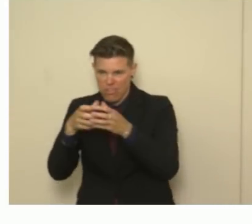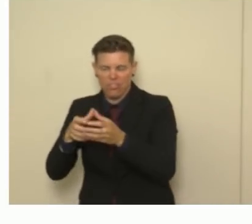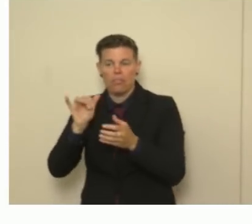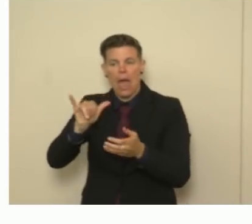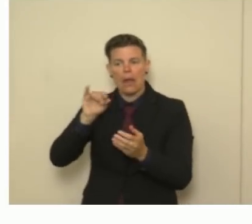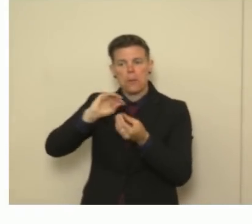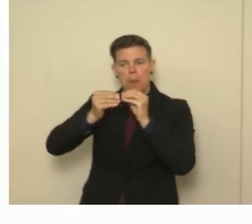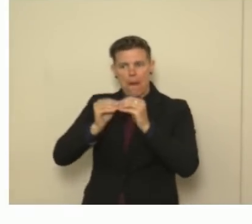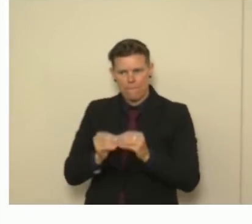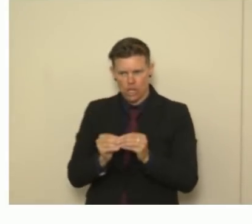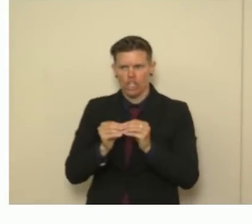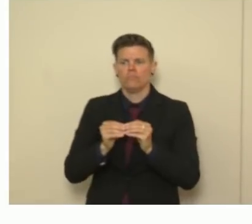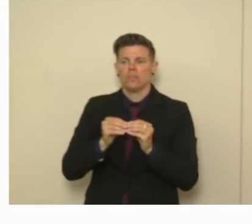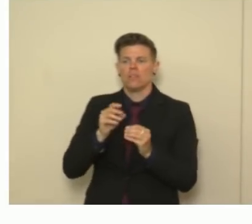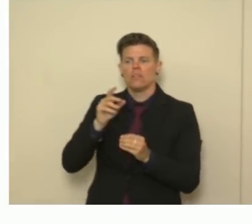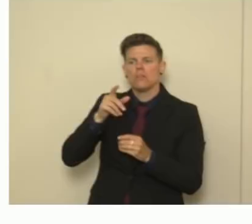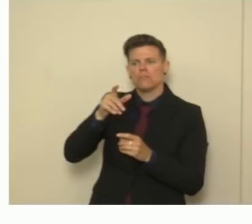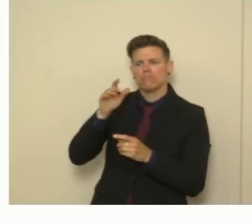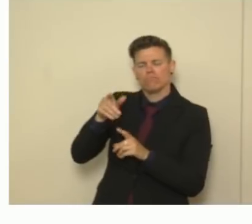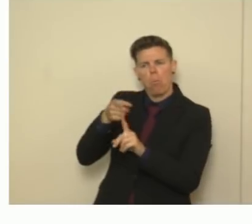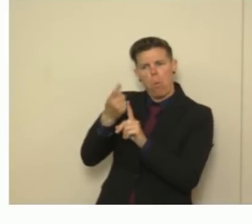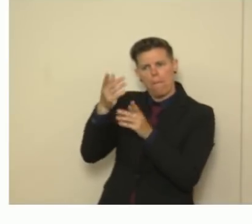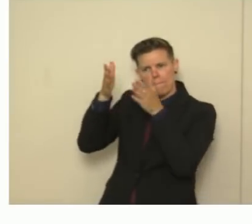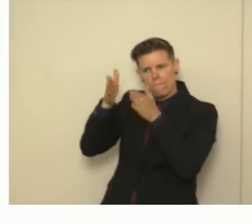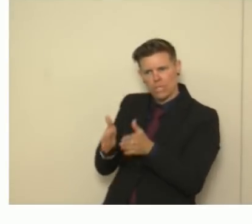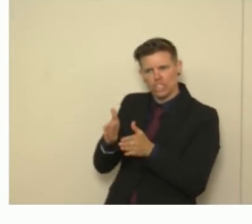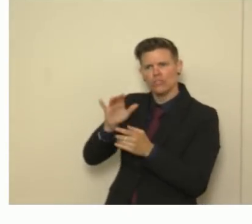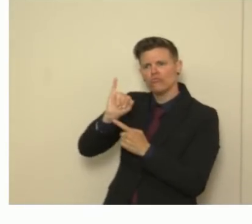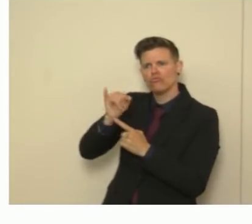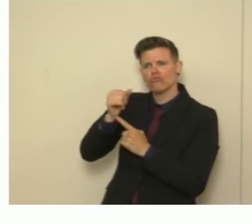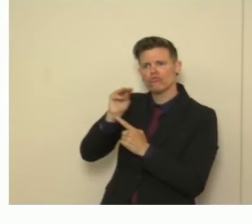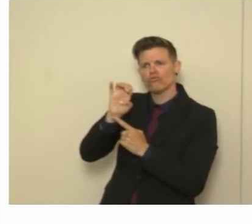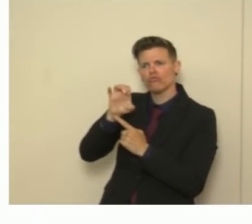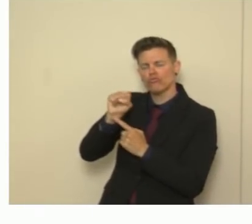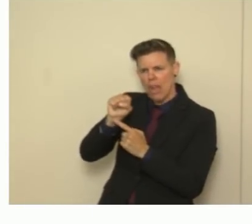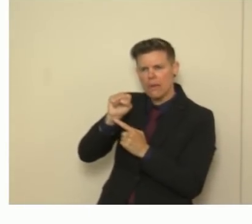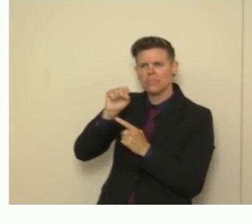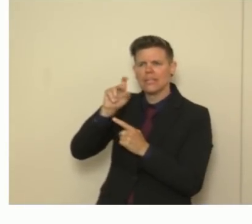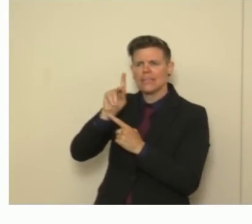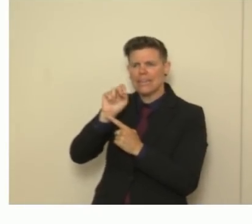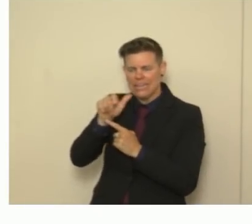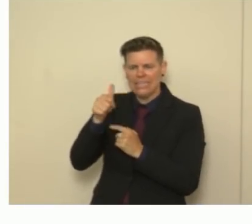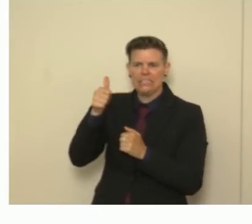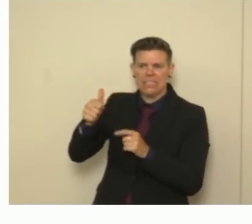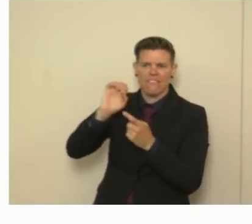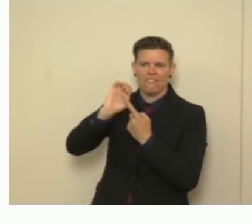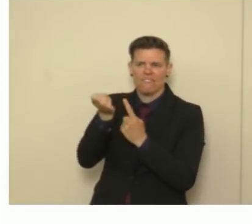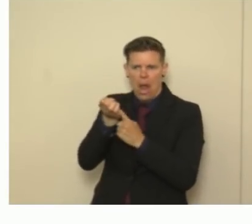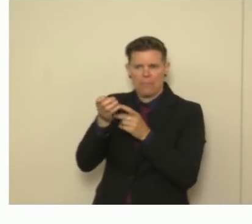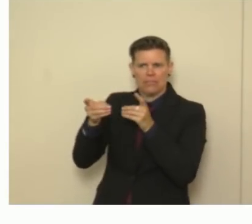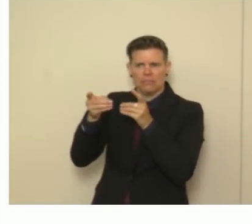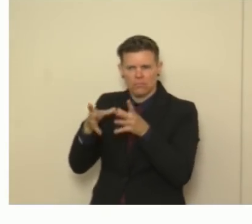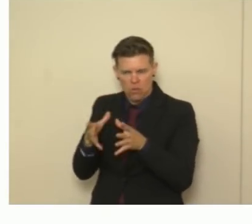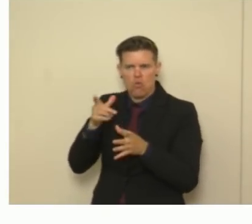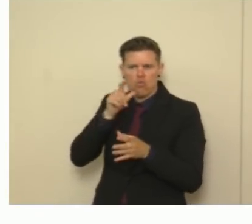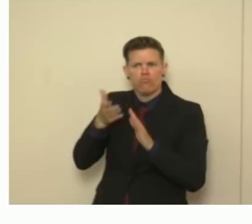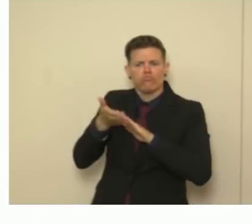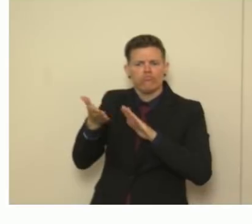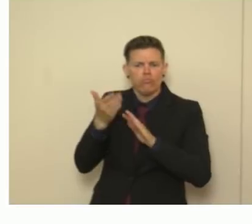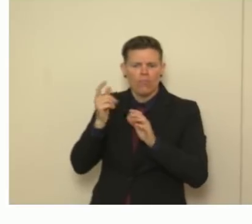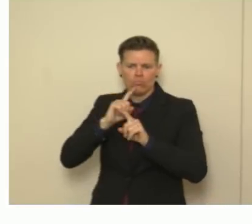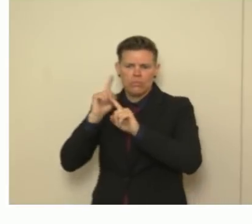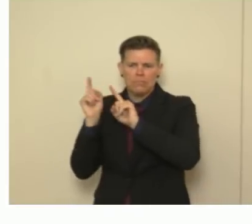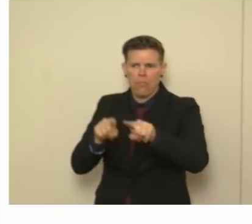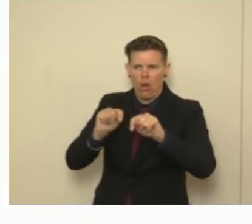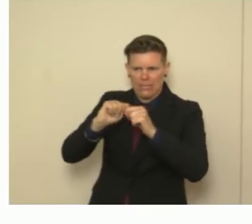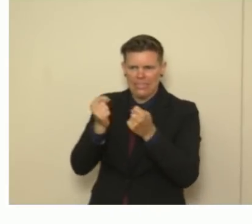James Kenney, who is the Secretary of the Environment Department. He's in charge of rapid responses in areas